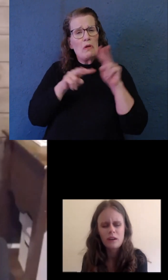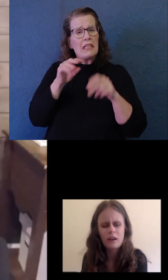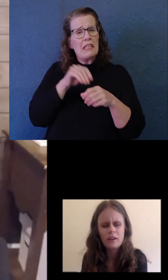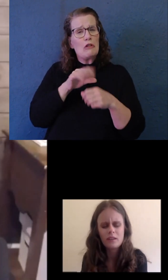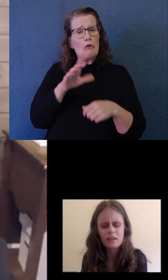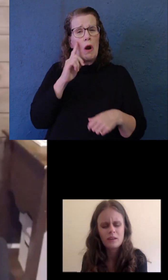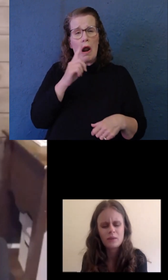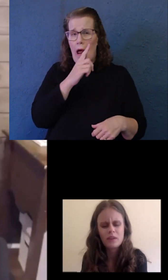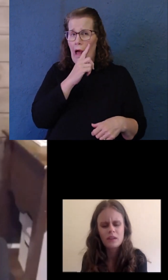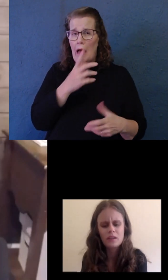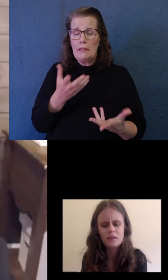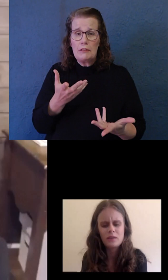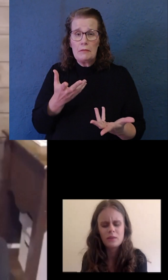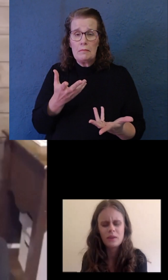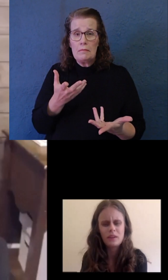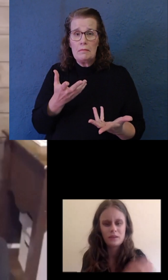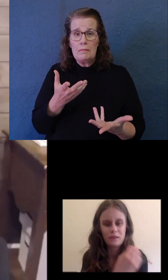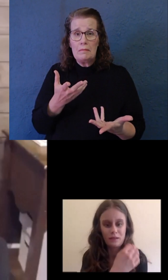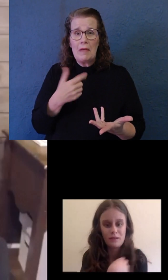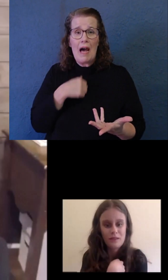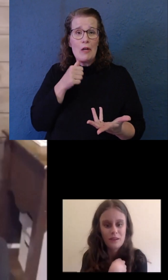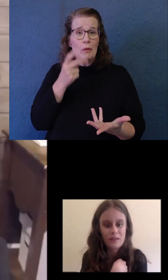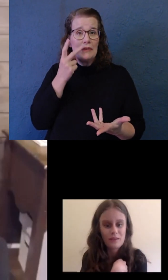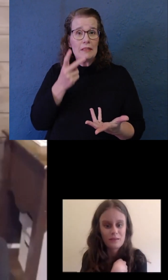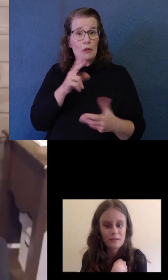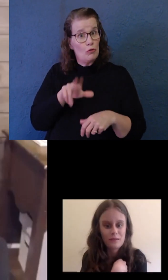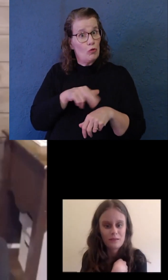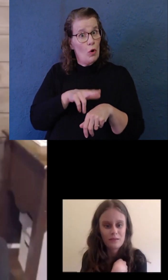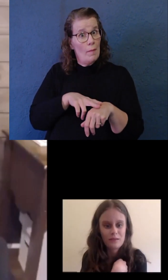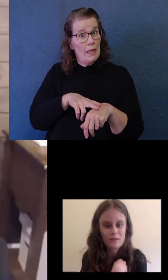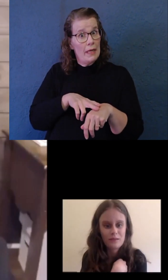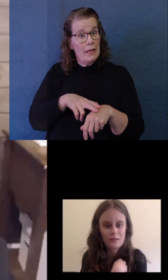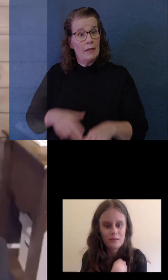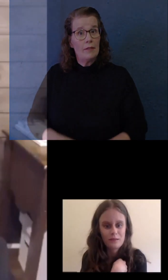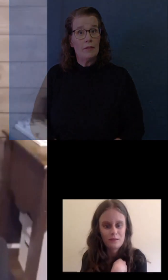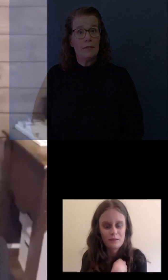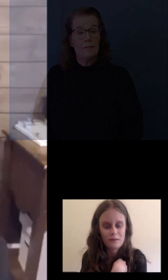looking in your eyes and I don't see normally yeah.